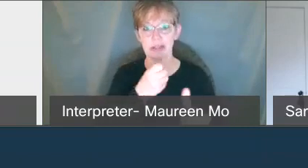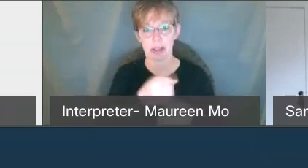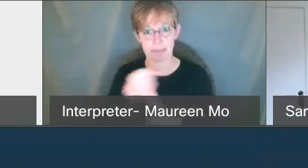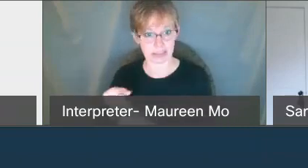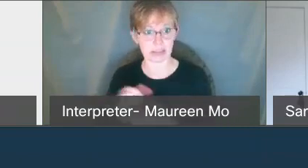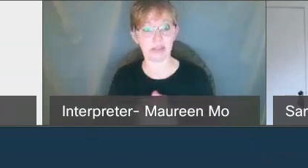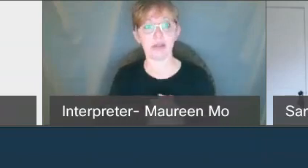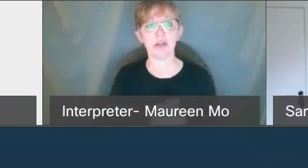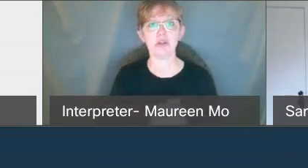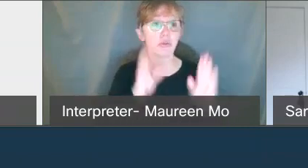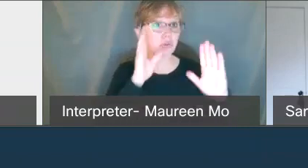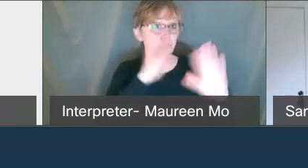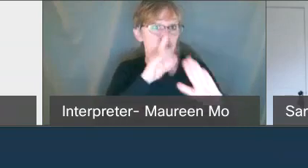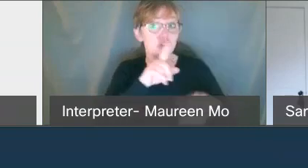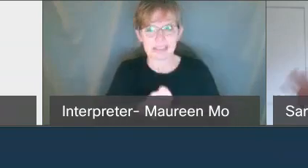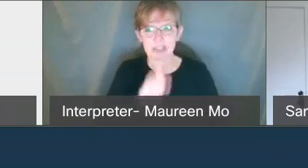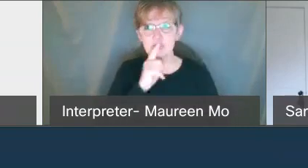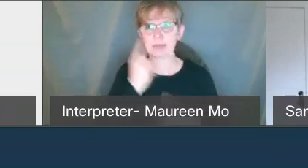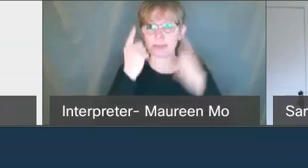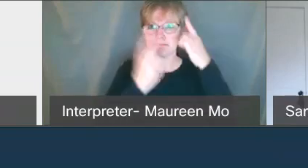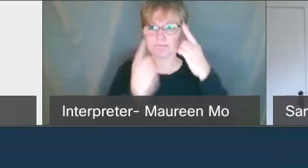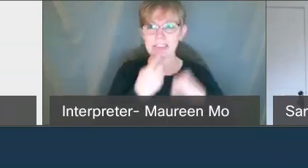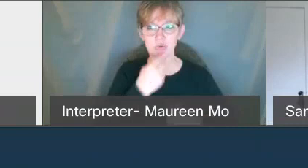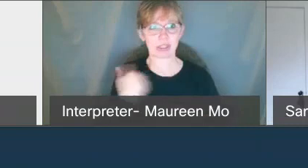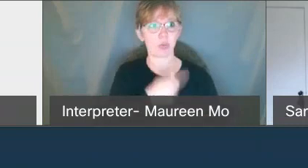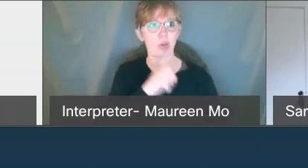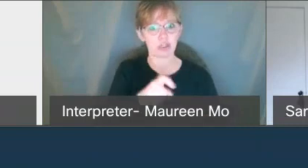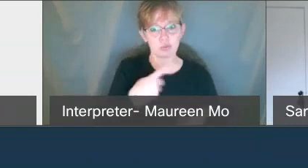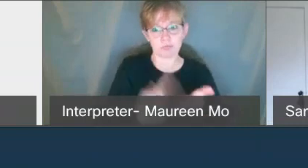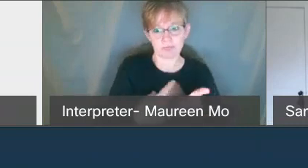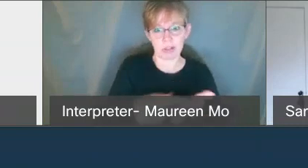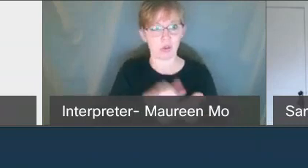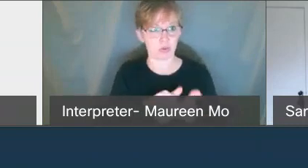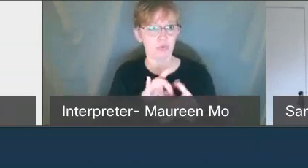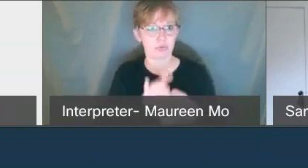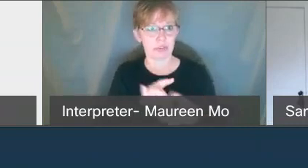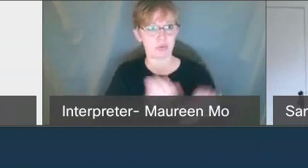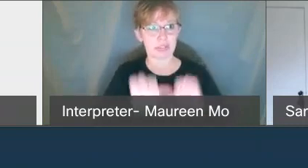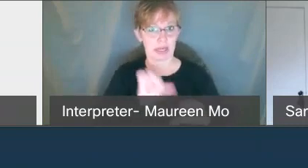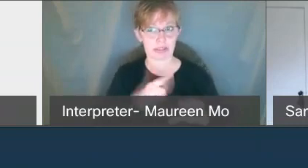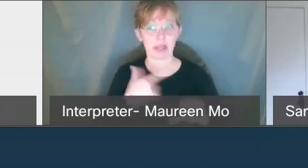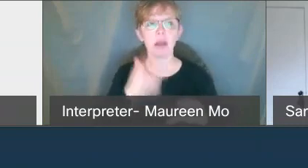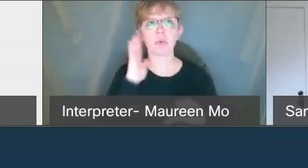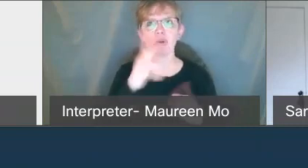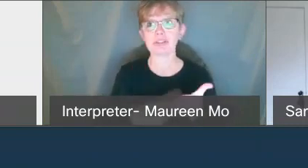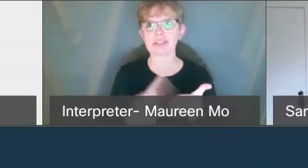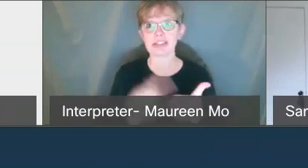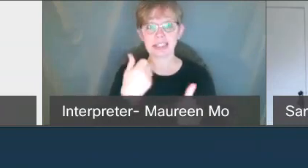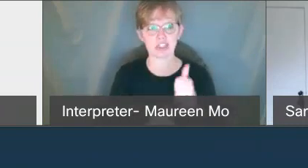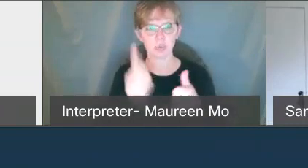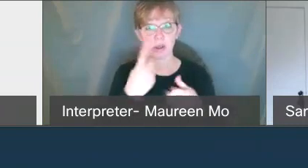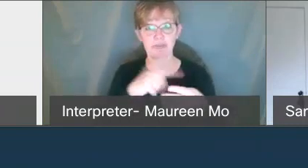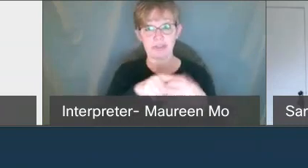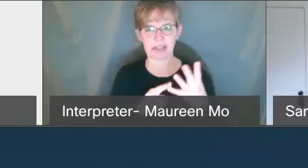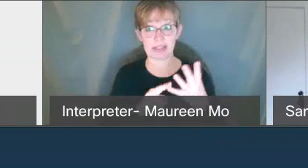science that we have. I'm going to walk us through each one of these 4 research questions and share what we know so far